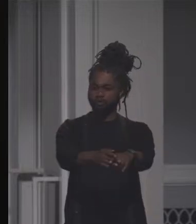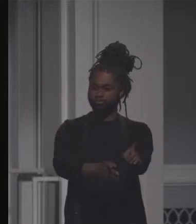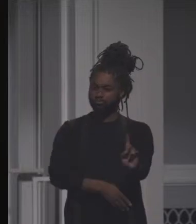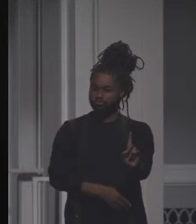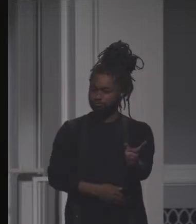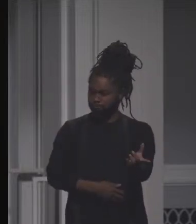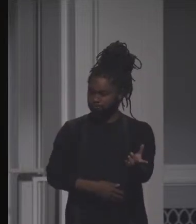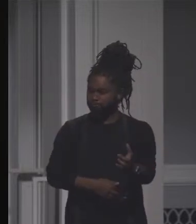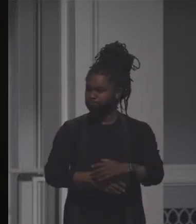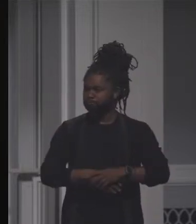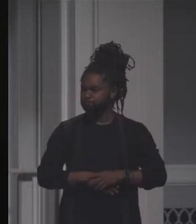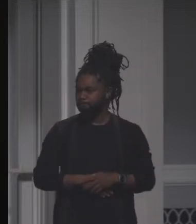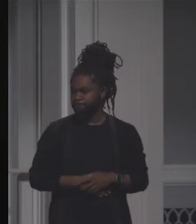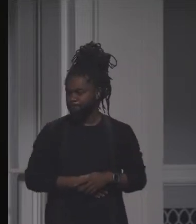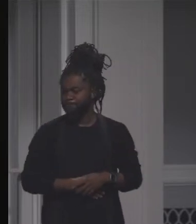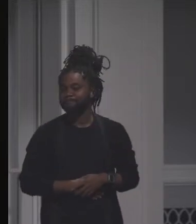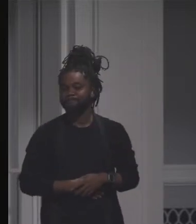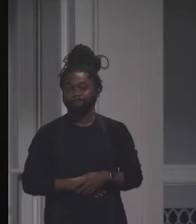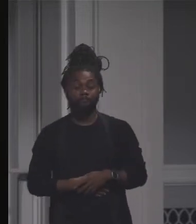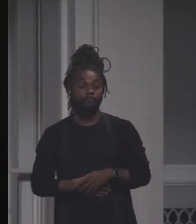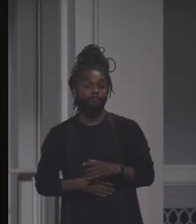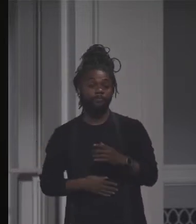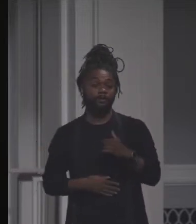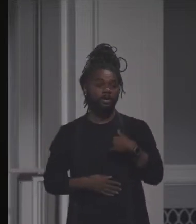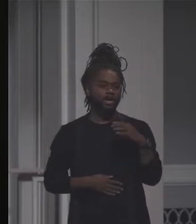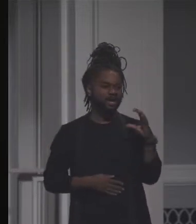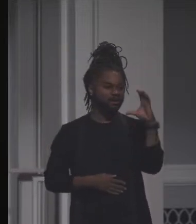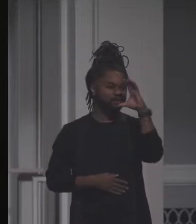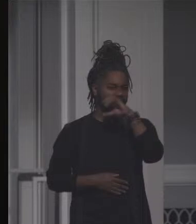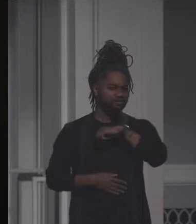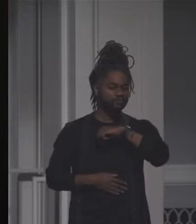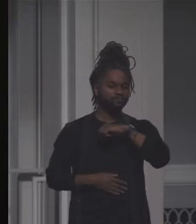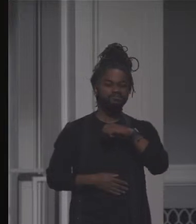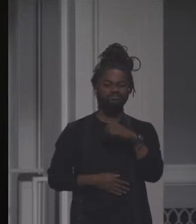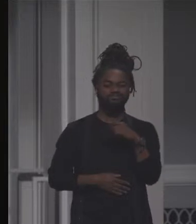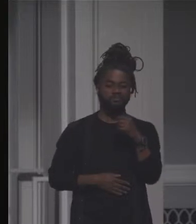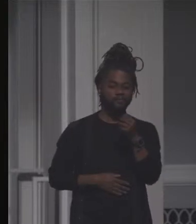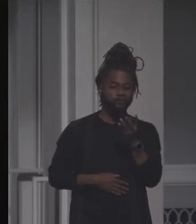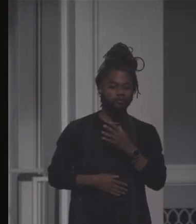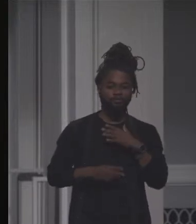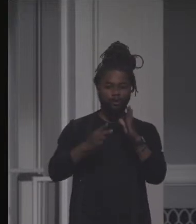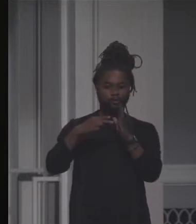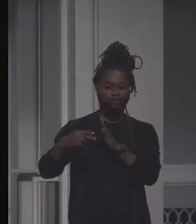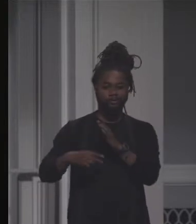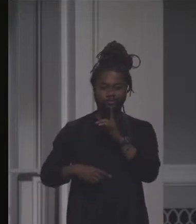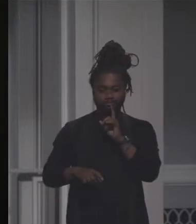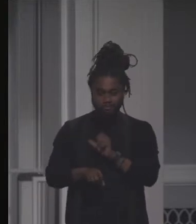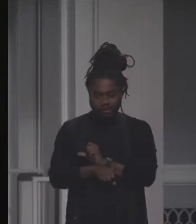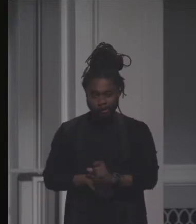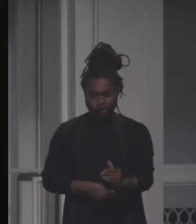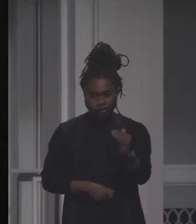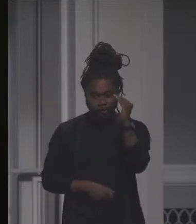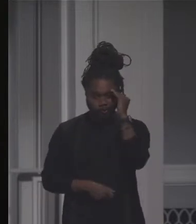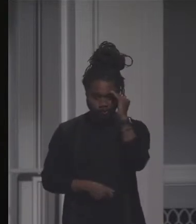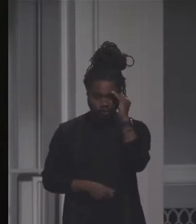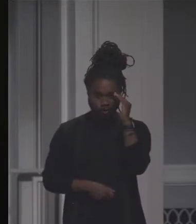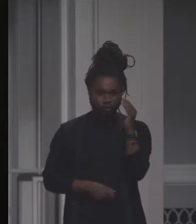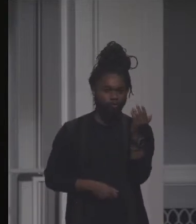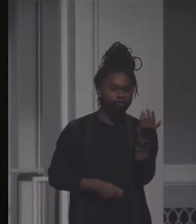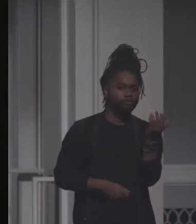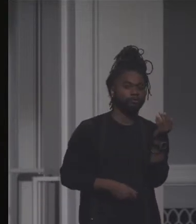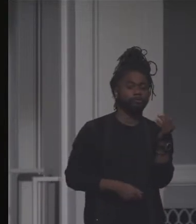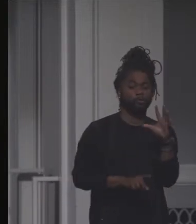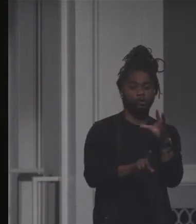Because I assumed that very few of my readers would have any clue about the differences between